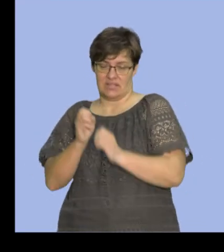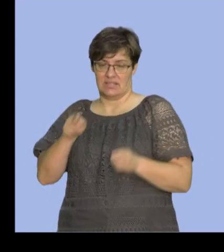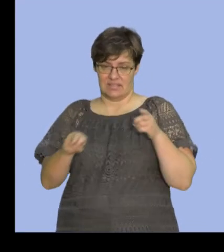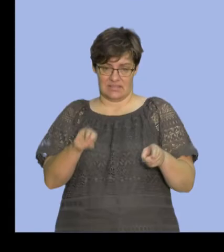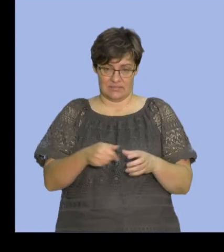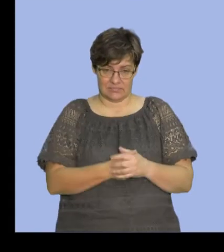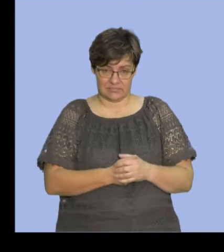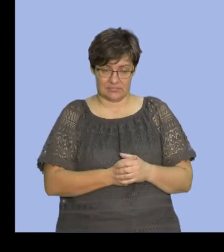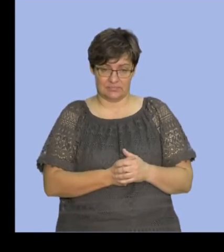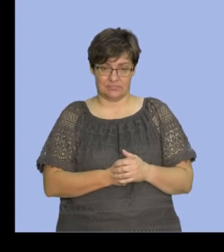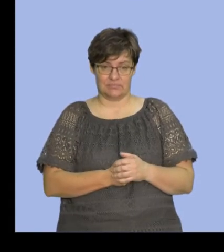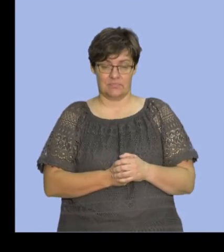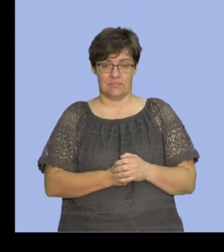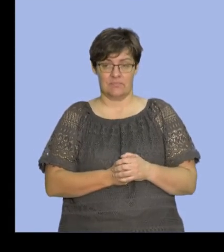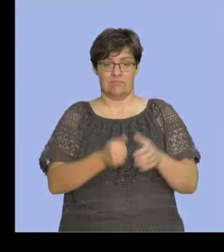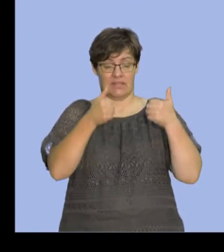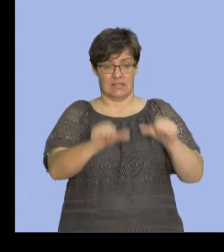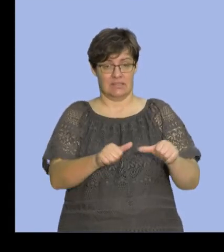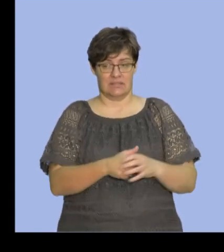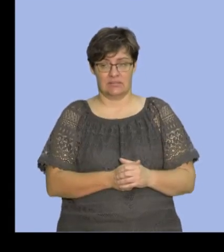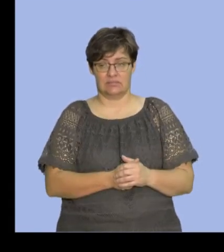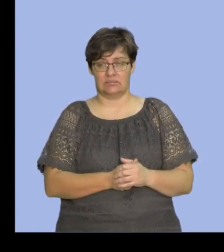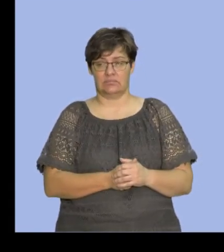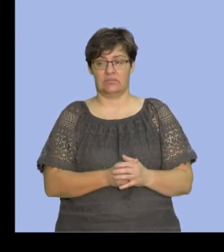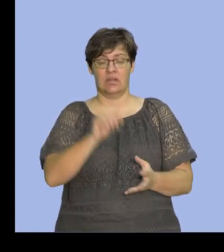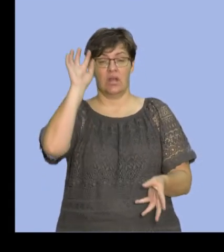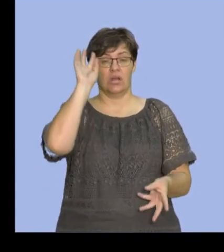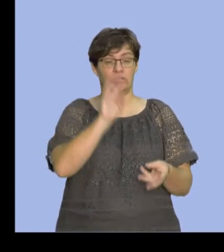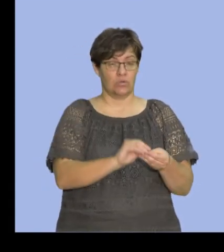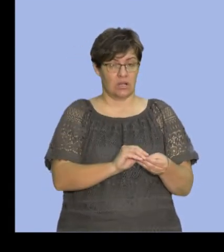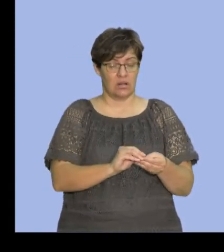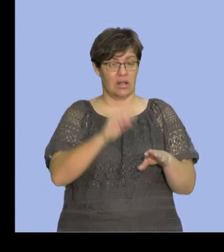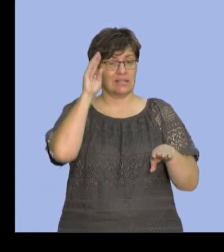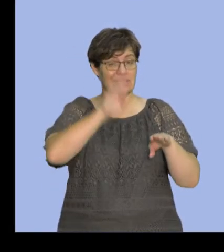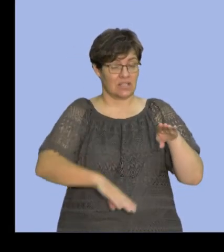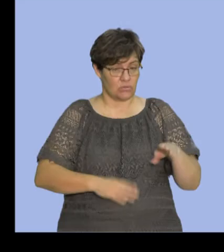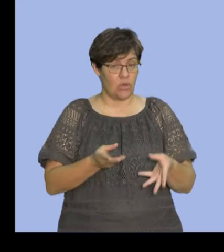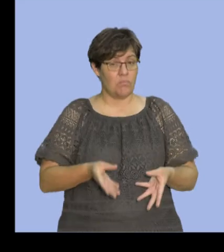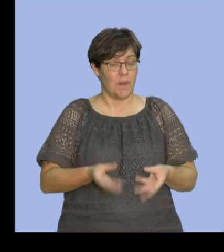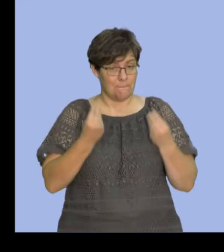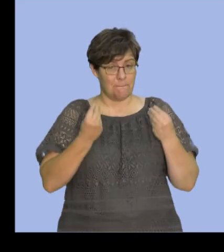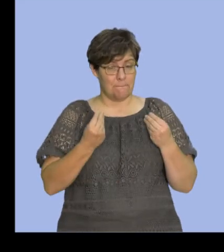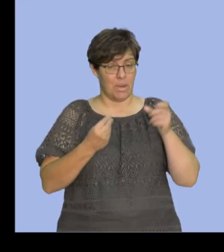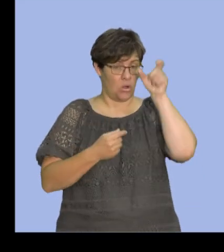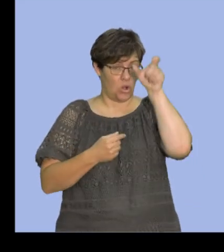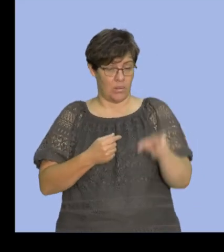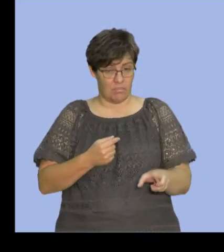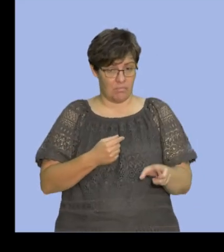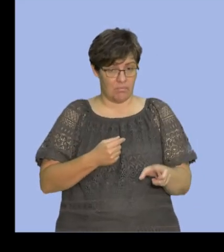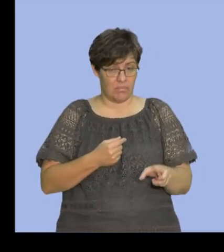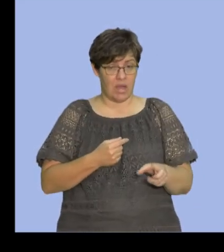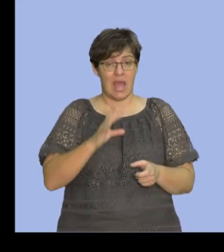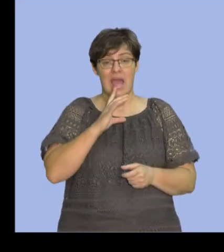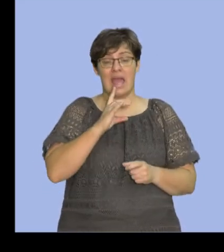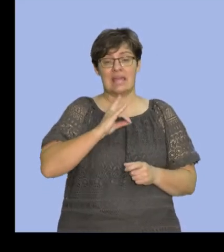Okay, next one. The total of the discount received column in the cash